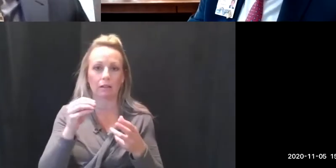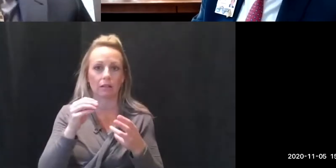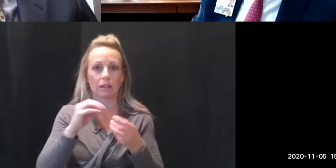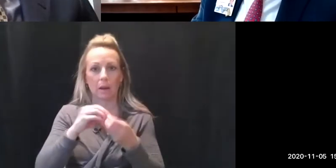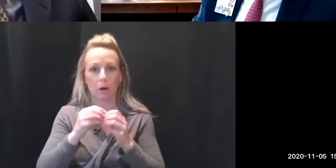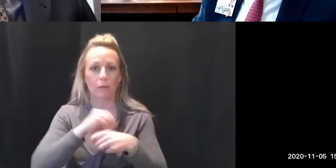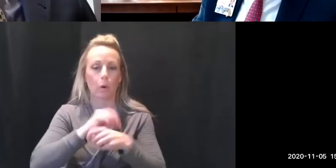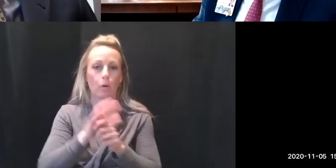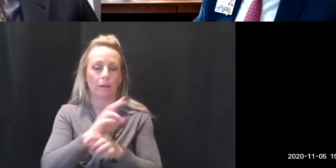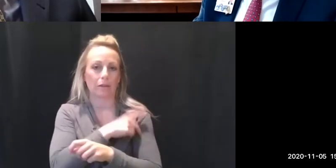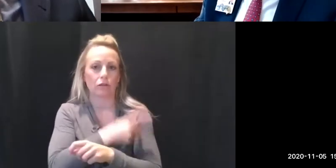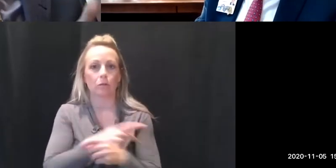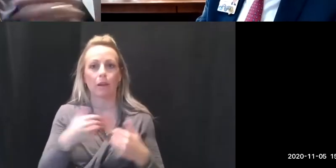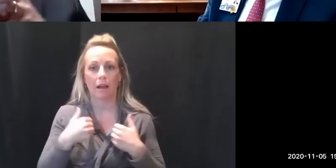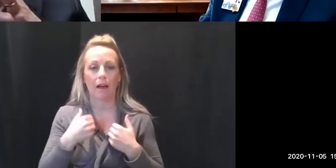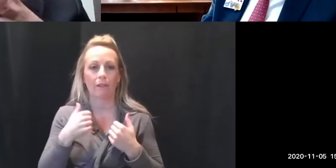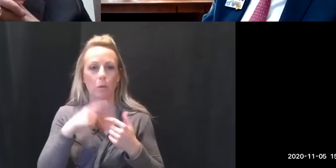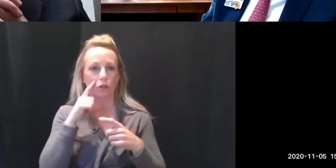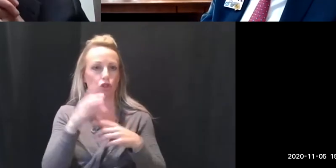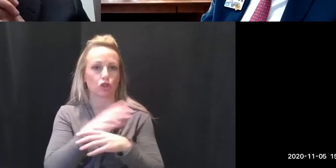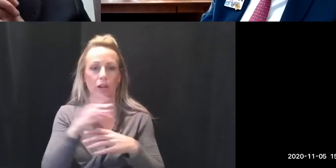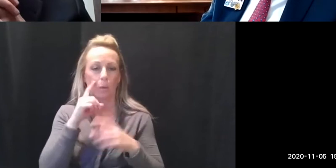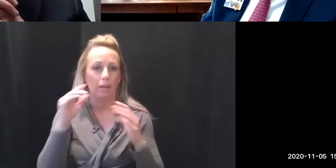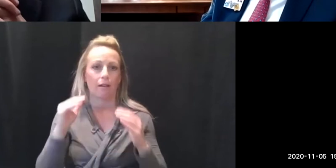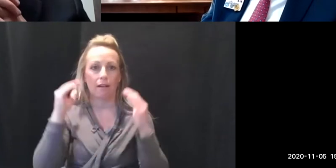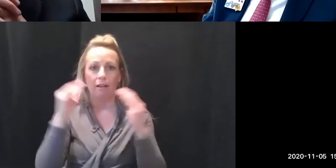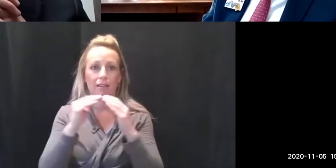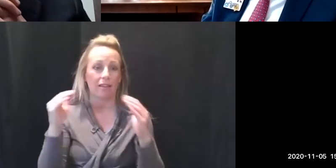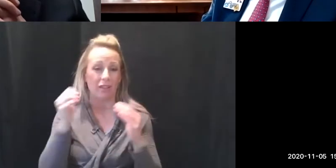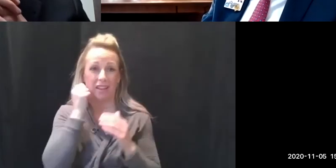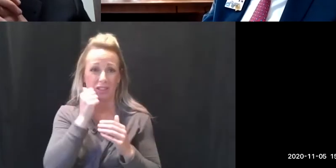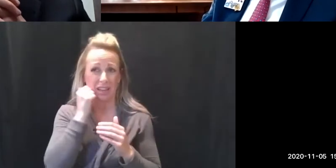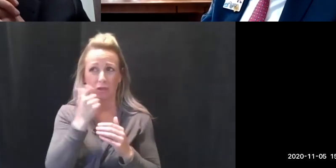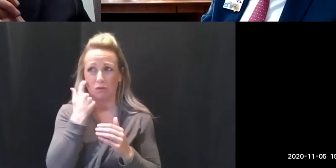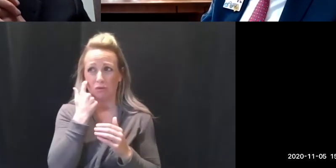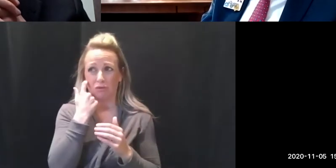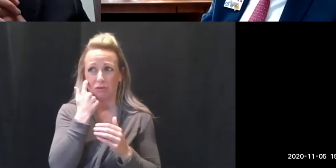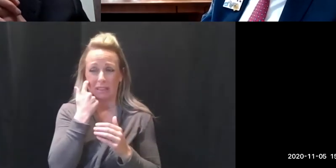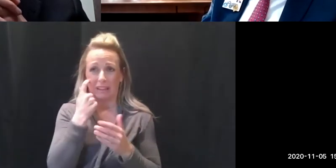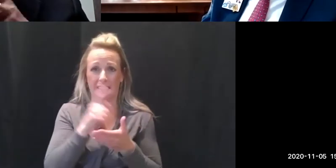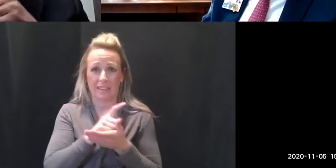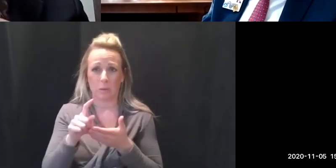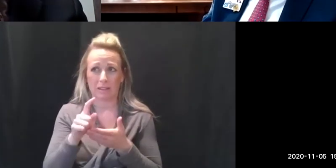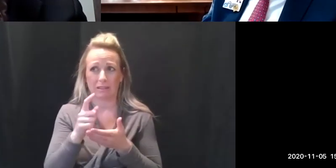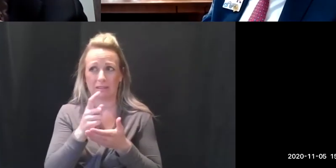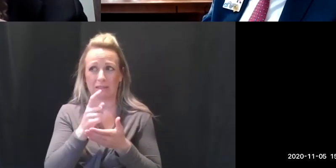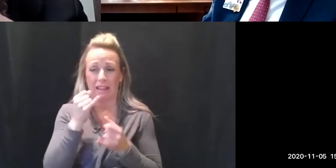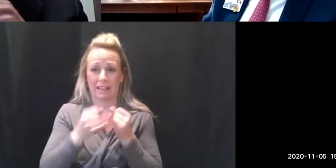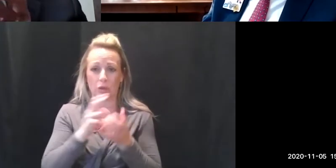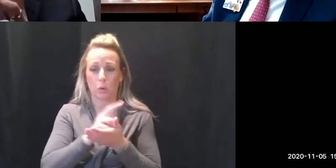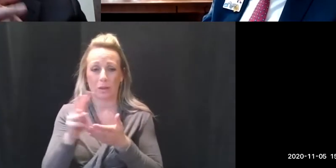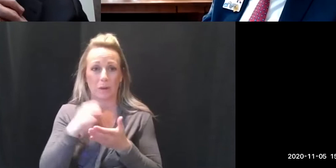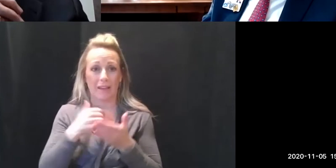couple things we look at, and I'll share with you just at a high level. Each and every day over the last week to 2 weeks, we've hit a new